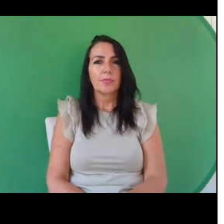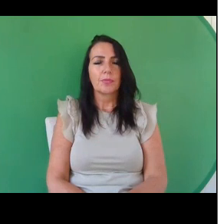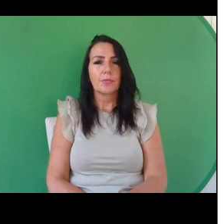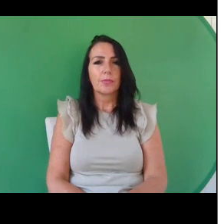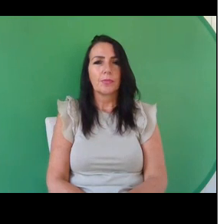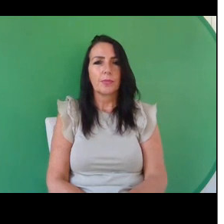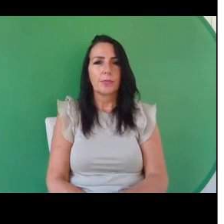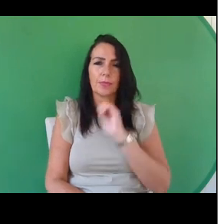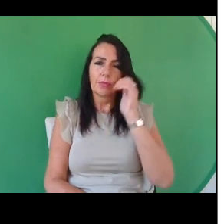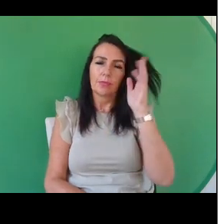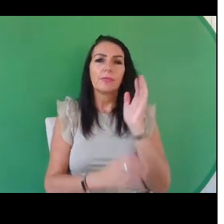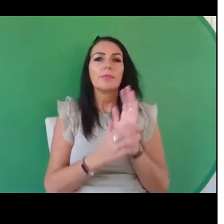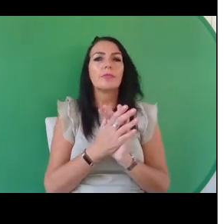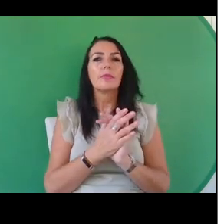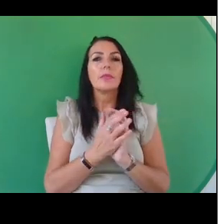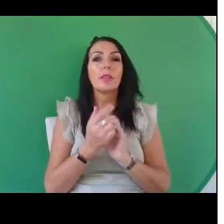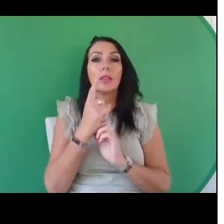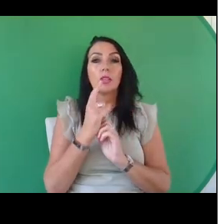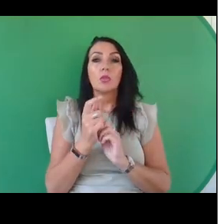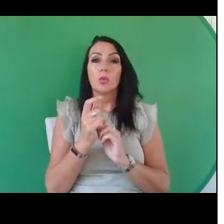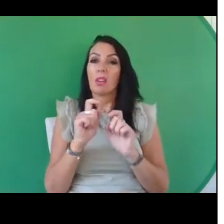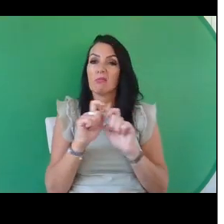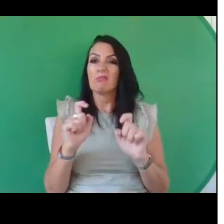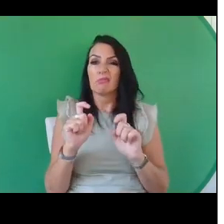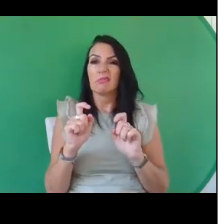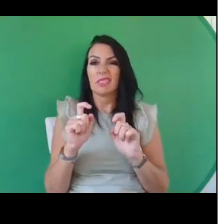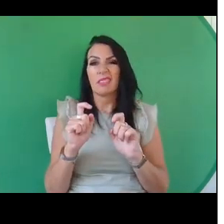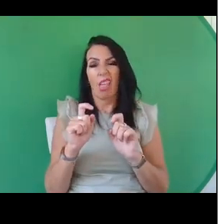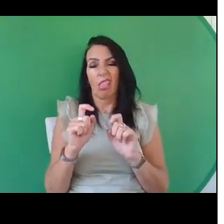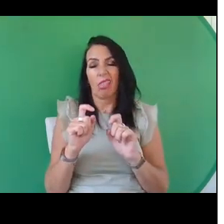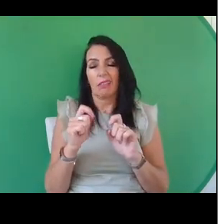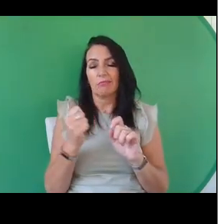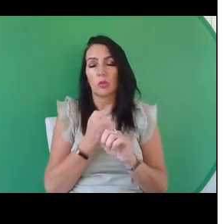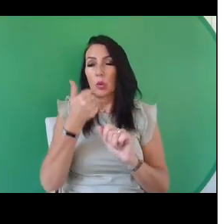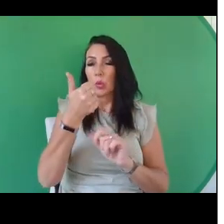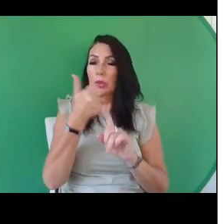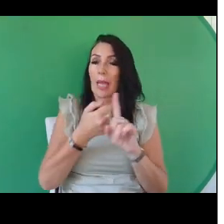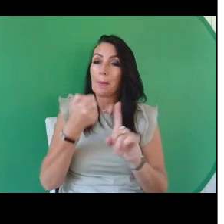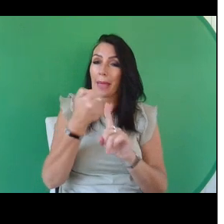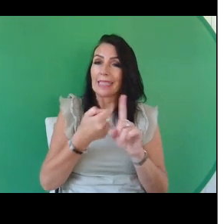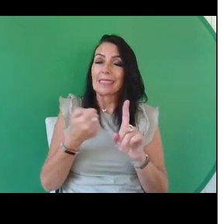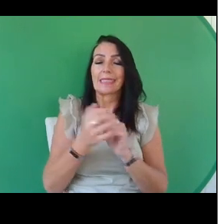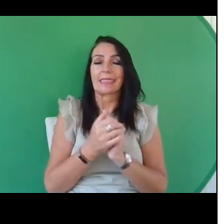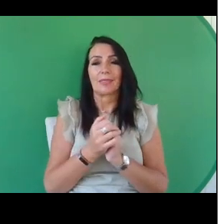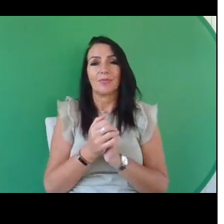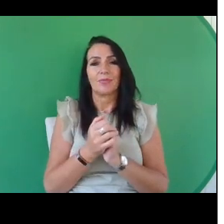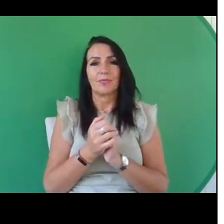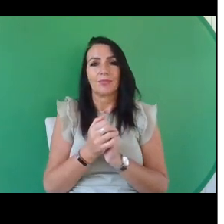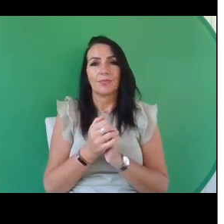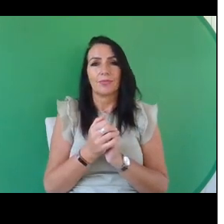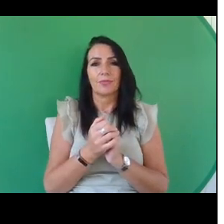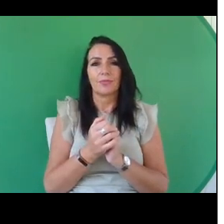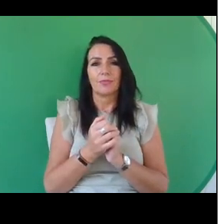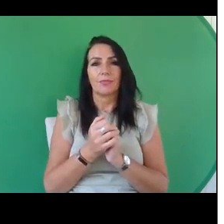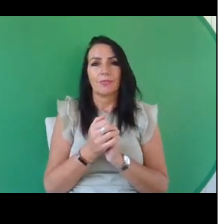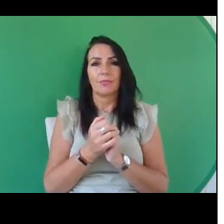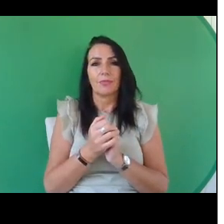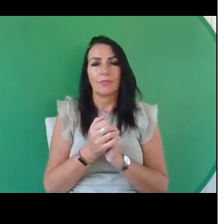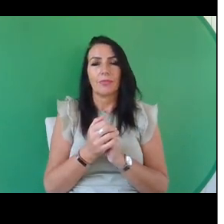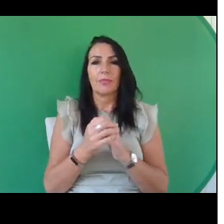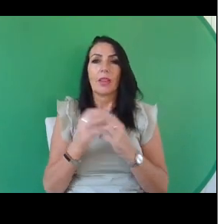However, you can still create meaningful campaigns without such tools. Research has shown that customer education increases customers'